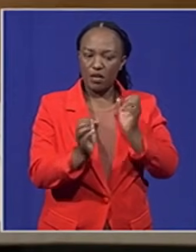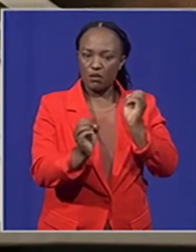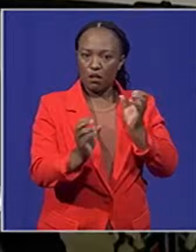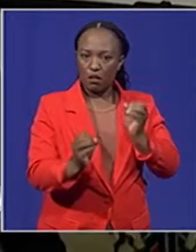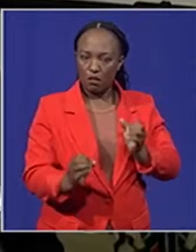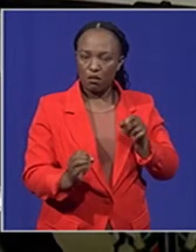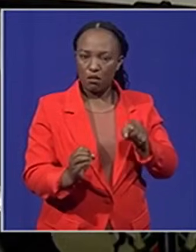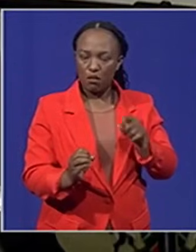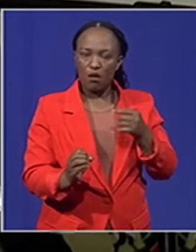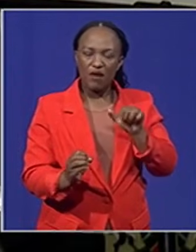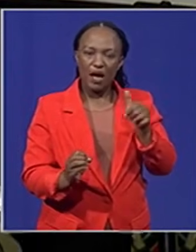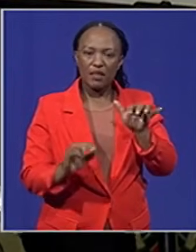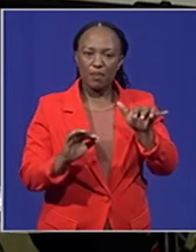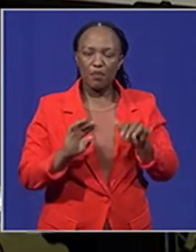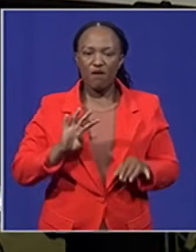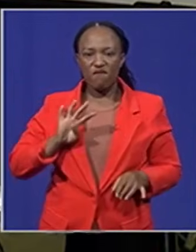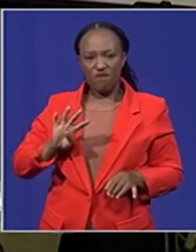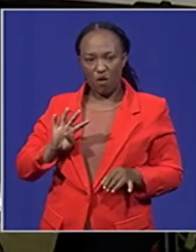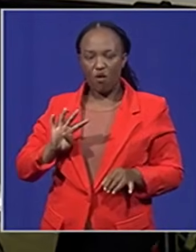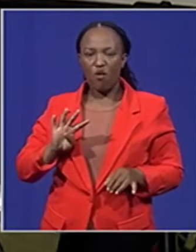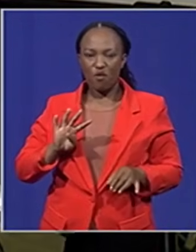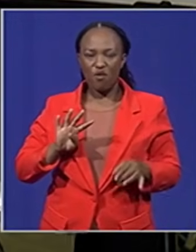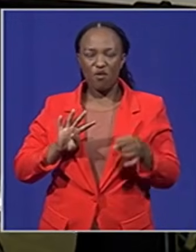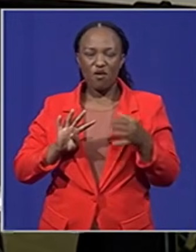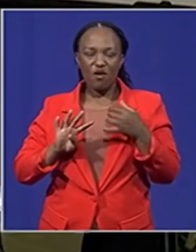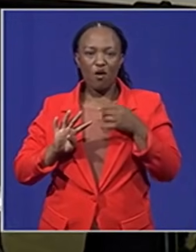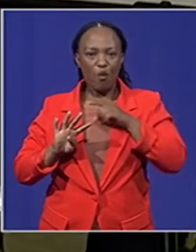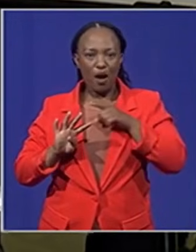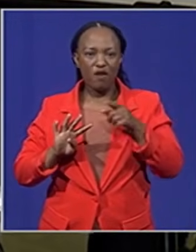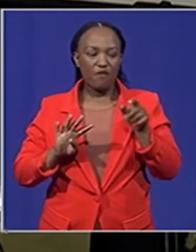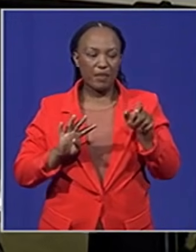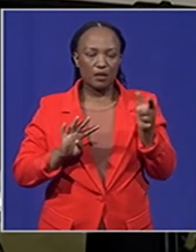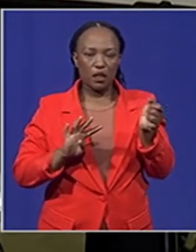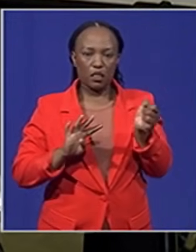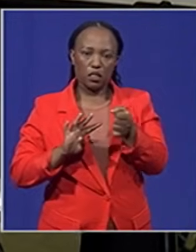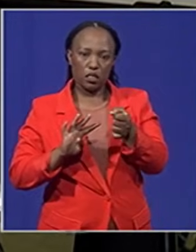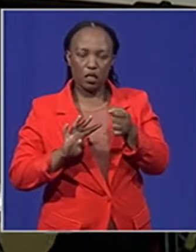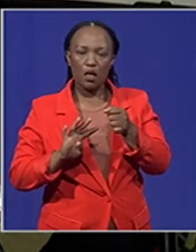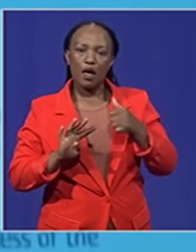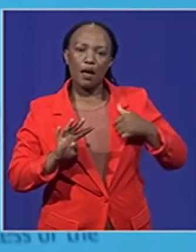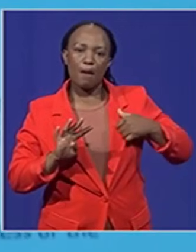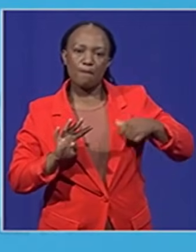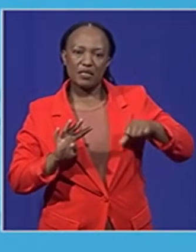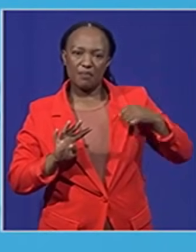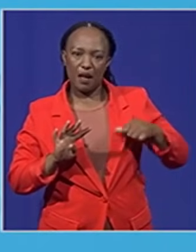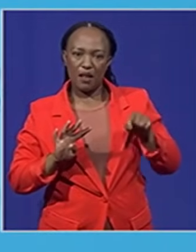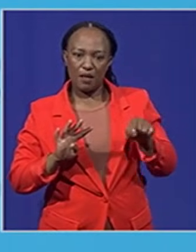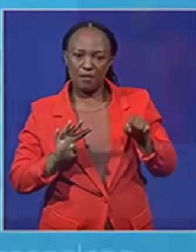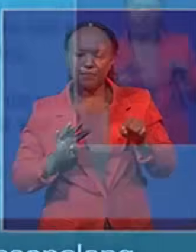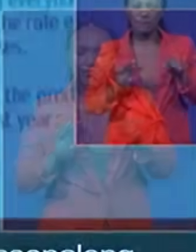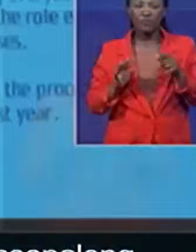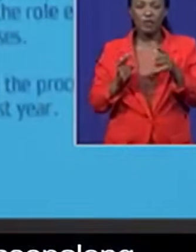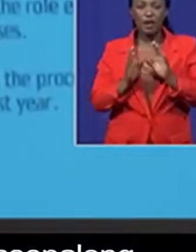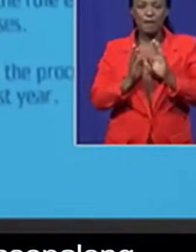tsene le batho ba bangwe ba le bane mo go begwang fa go buisanetse go thapiwa ga segapo. Kopano e ne tshwaretse kwa legaeng la modiri wa pele